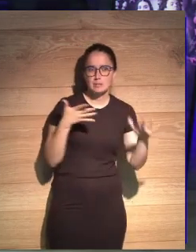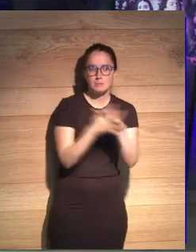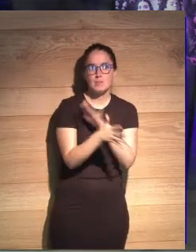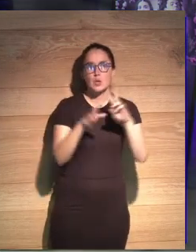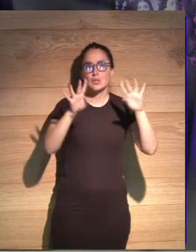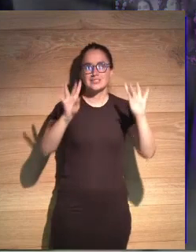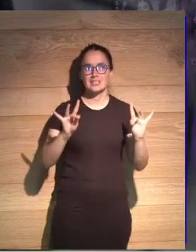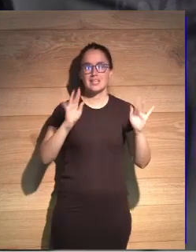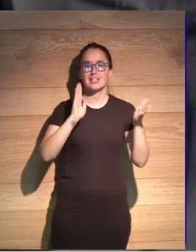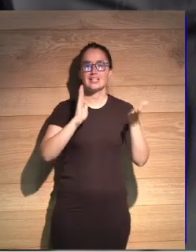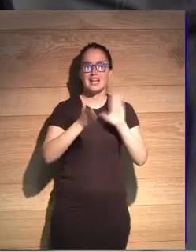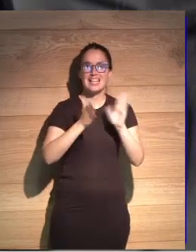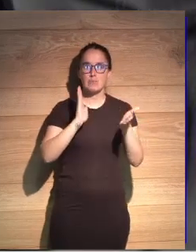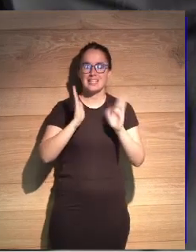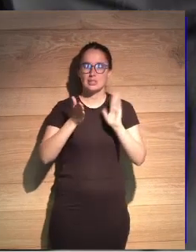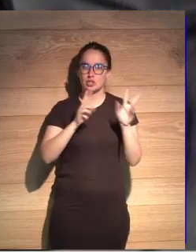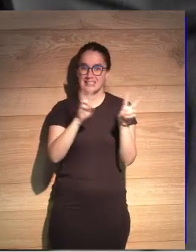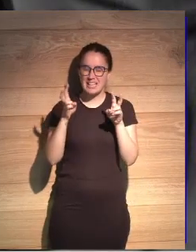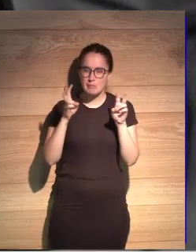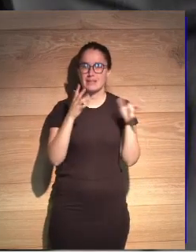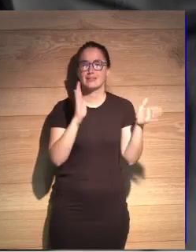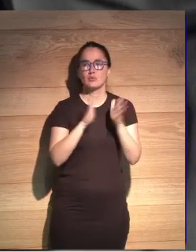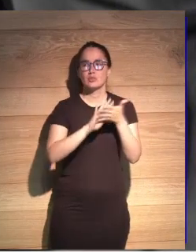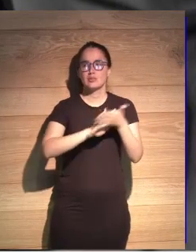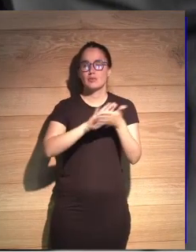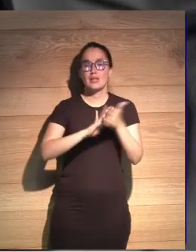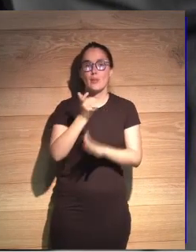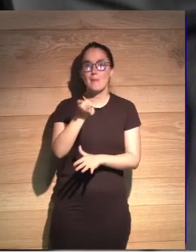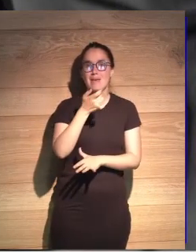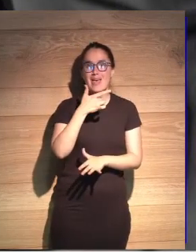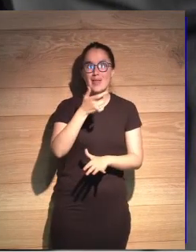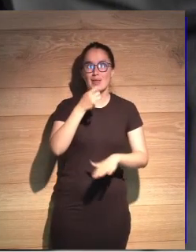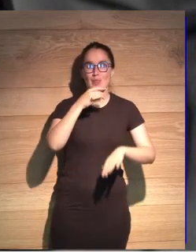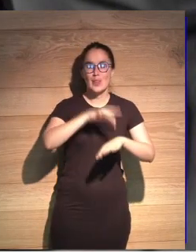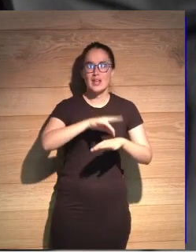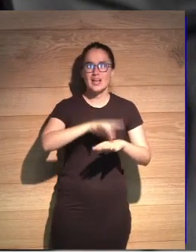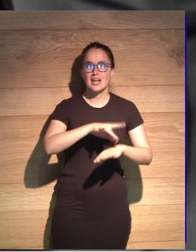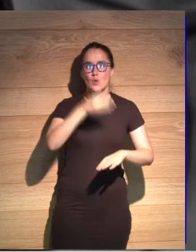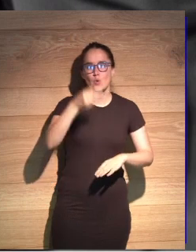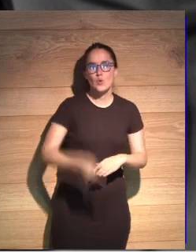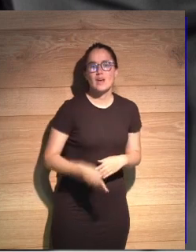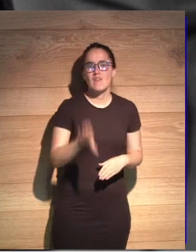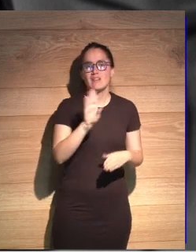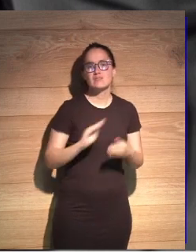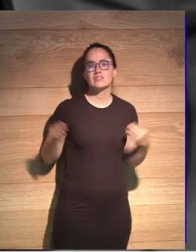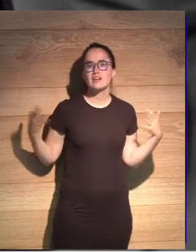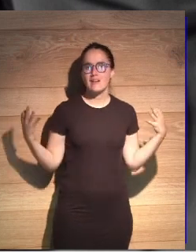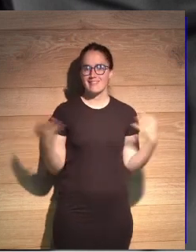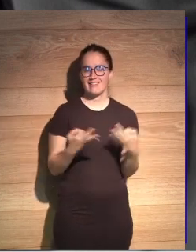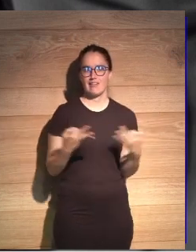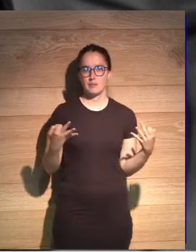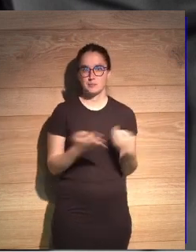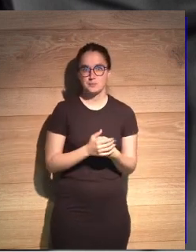uses. But also, in terms of treatments, medical